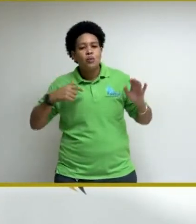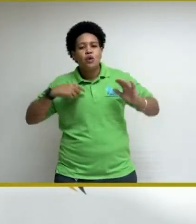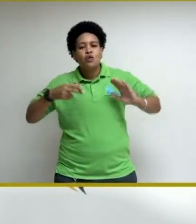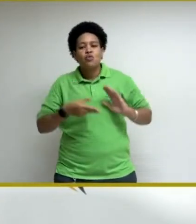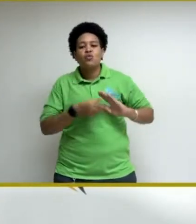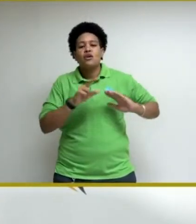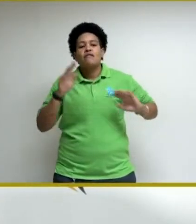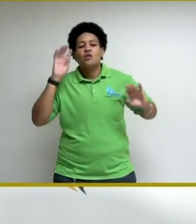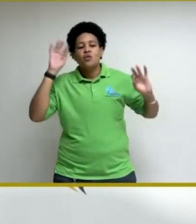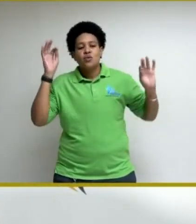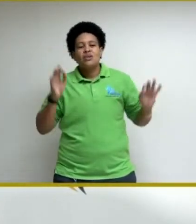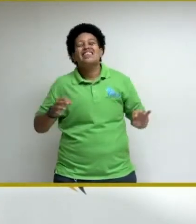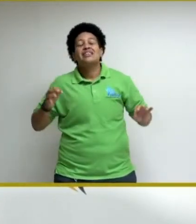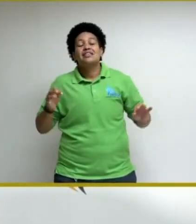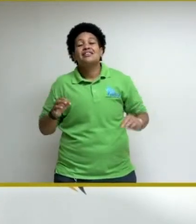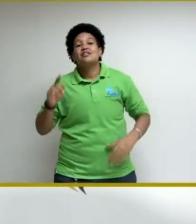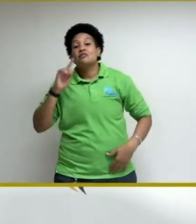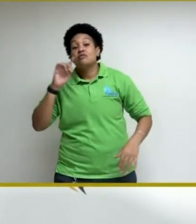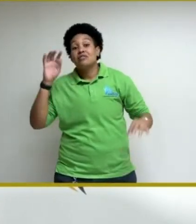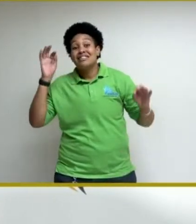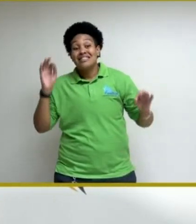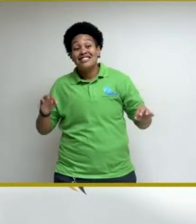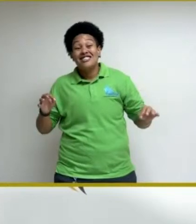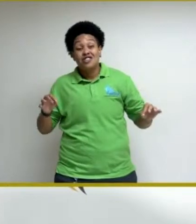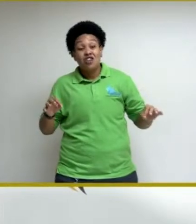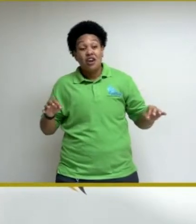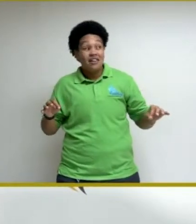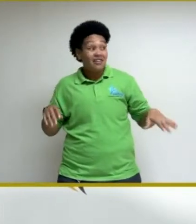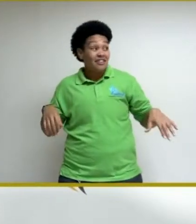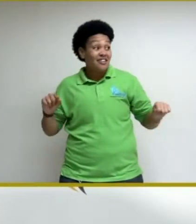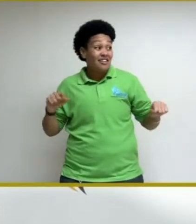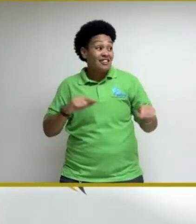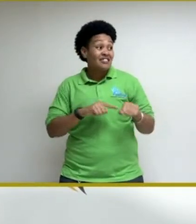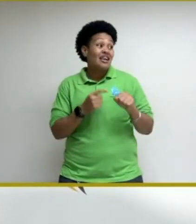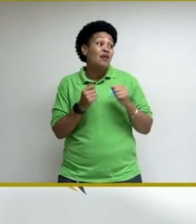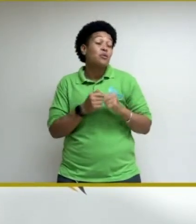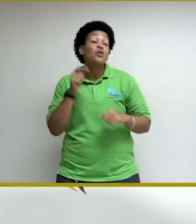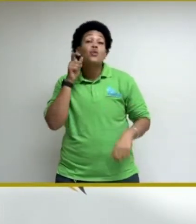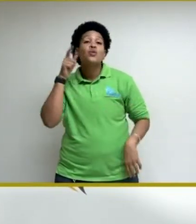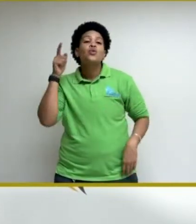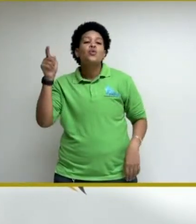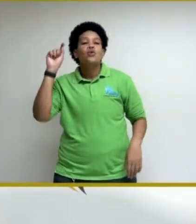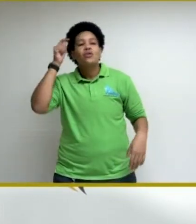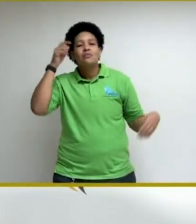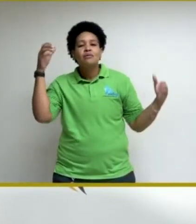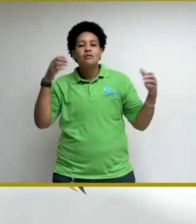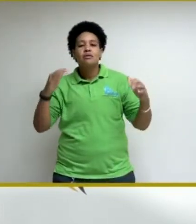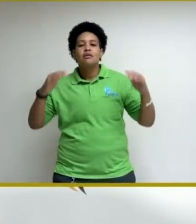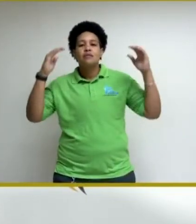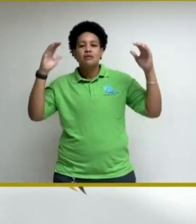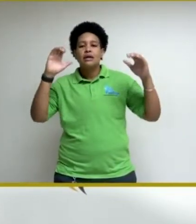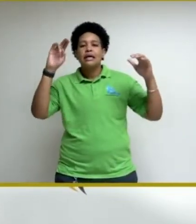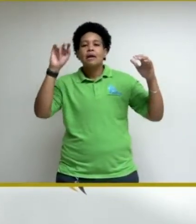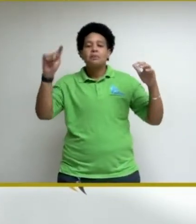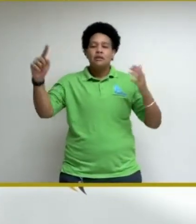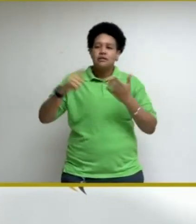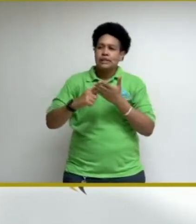decisions, and the ultimate decision maker starts with the Cabinet and its